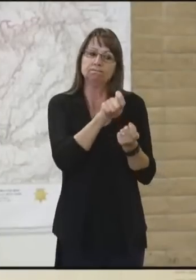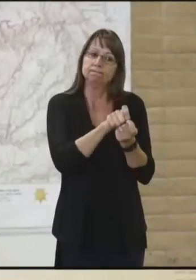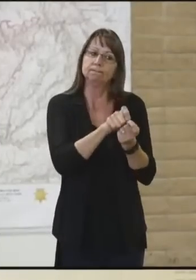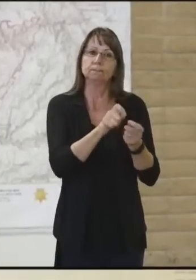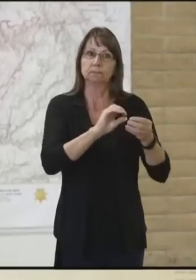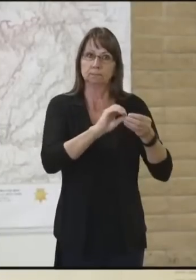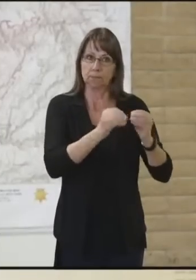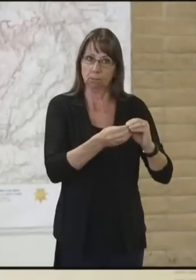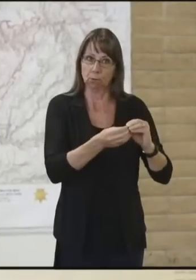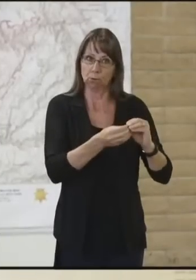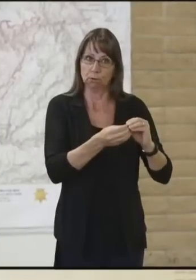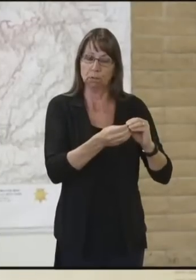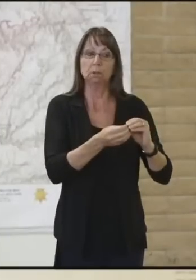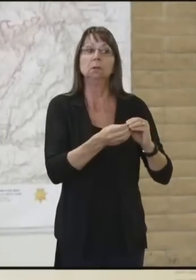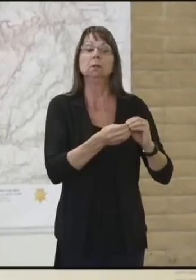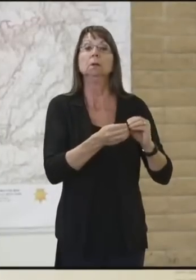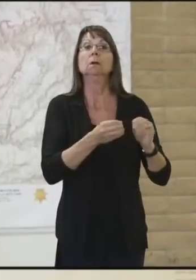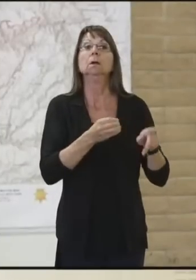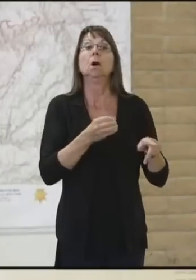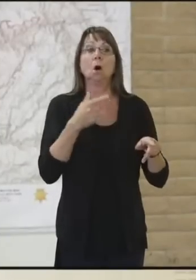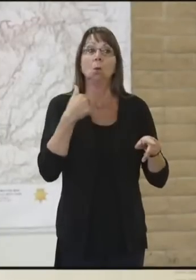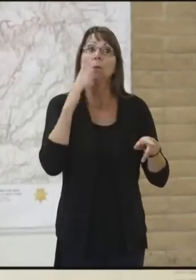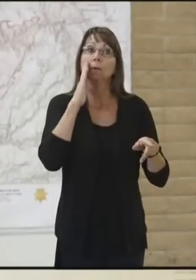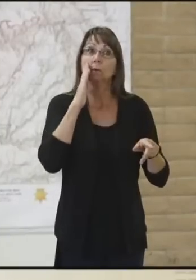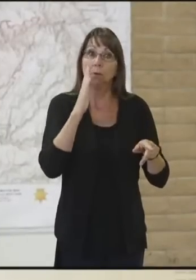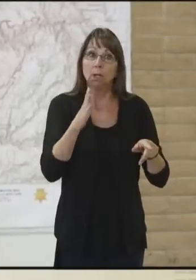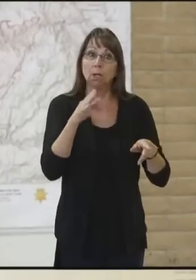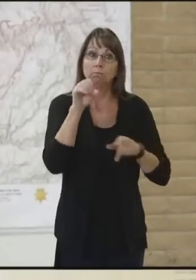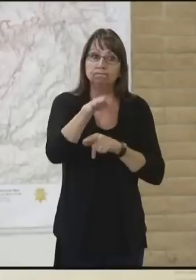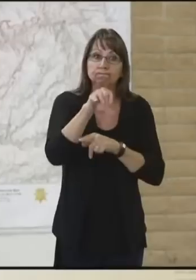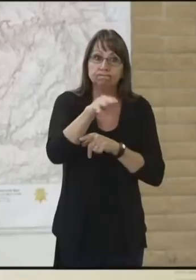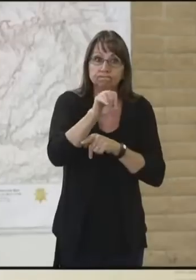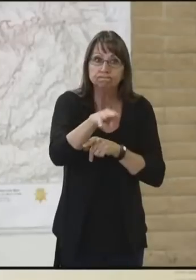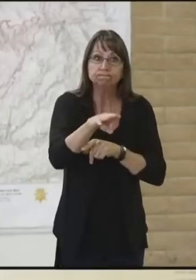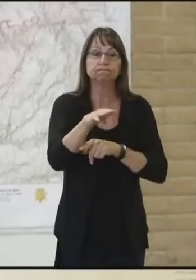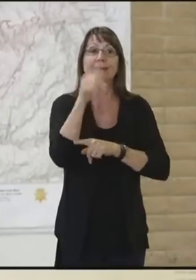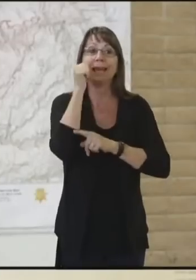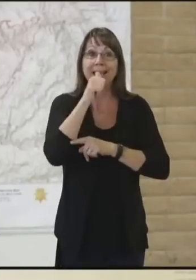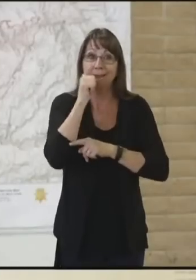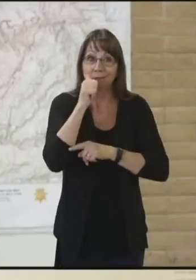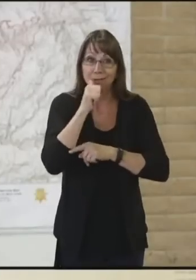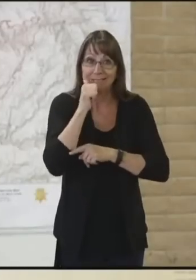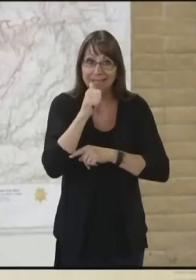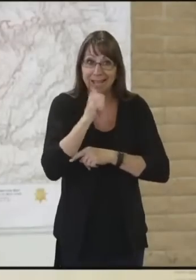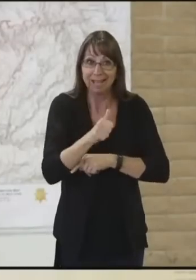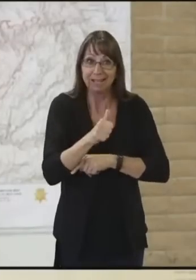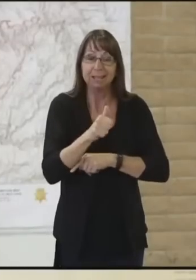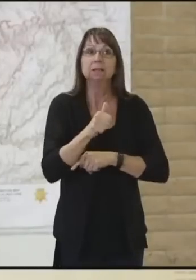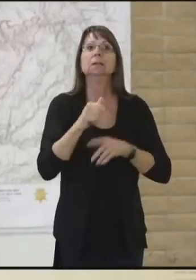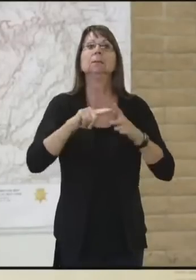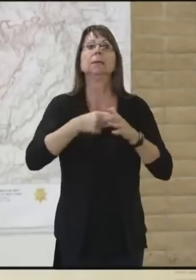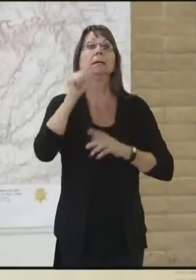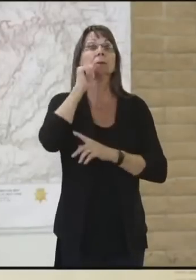in, we will give you the numbers daily as they start coming in, but that will start tomorrow.